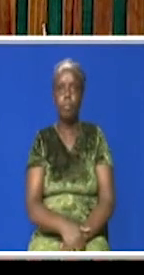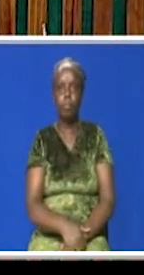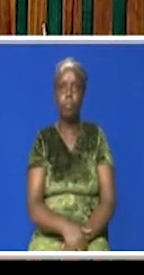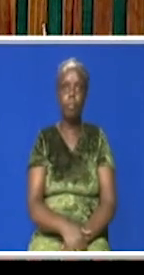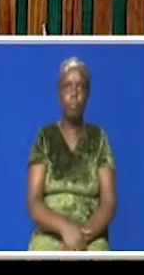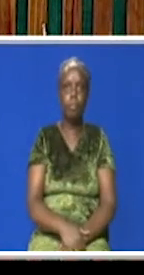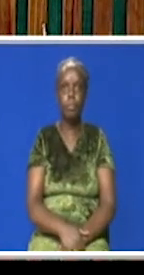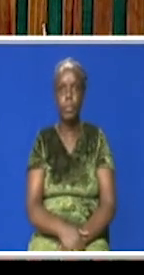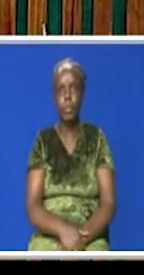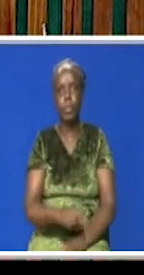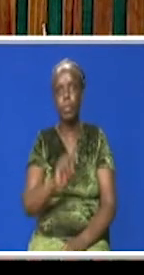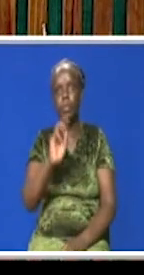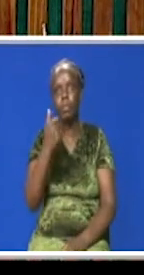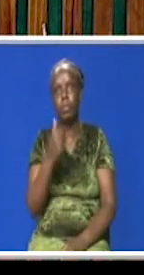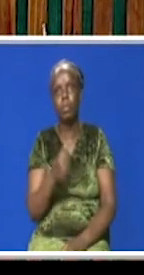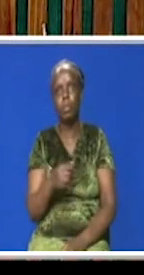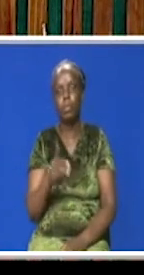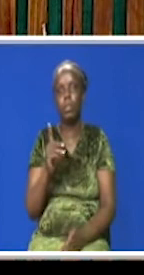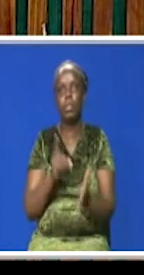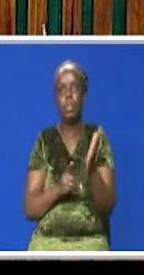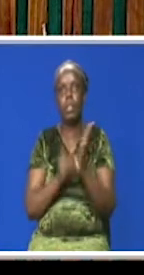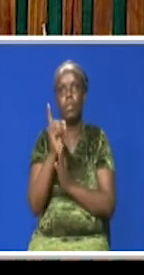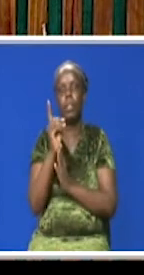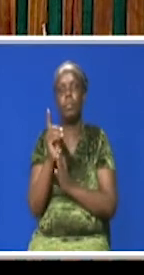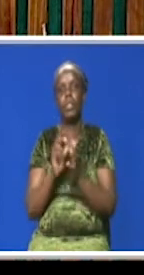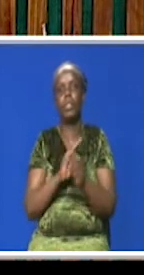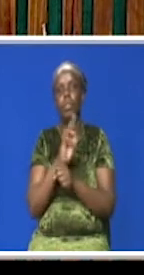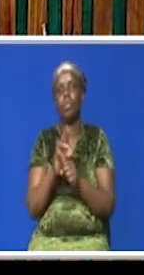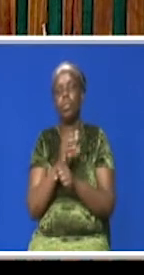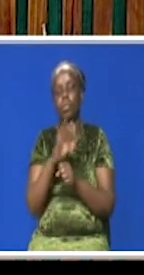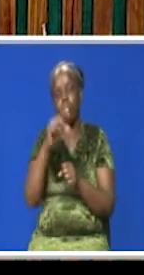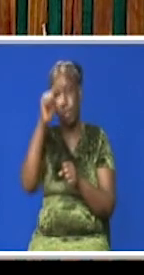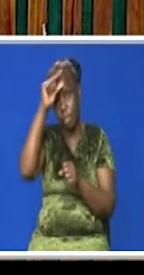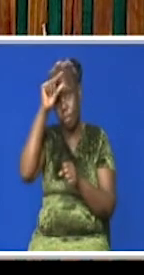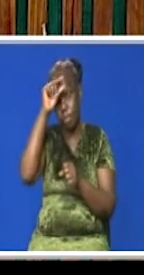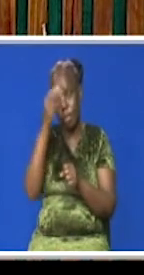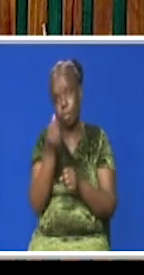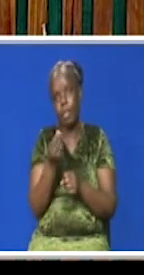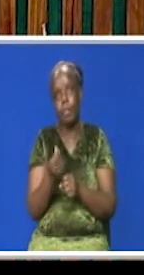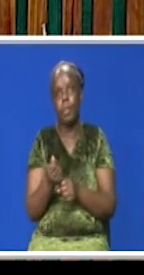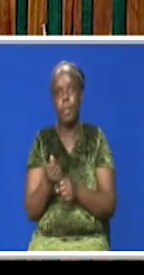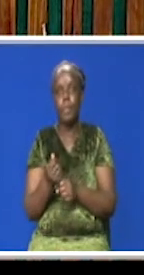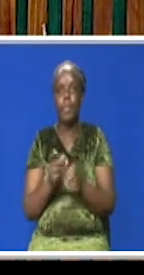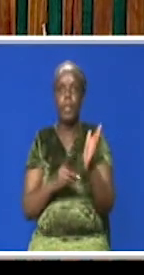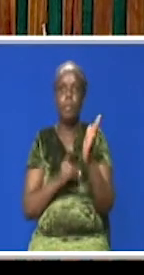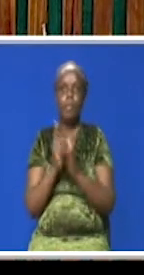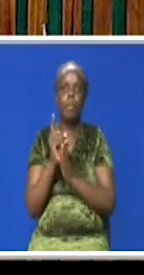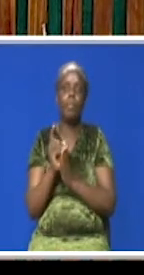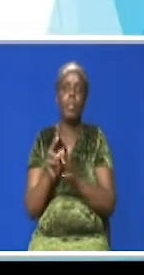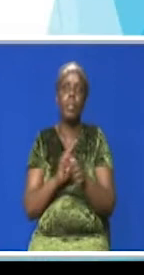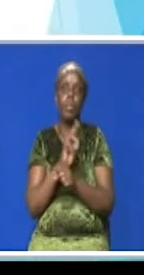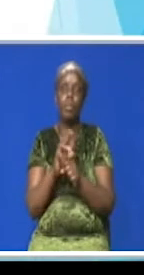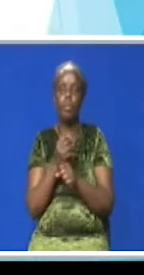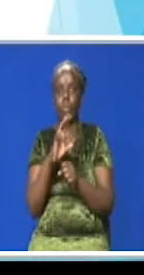Let us look at the second one, which is development expenditure. And development